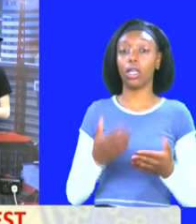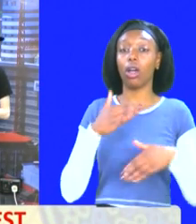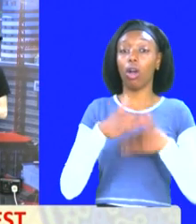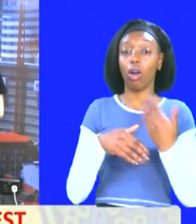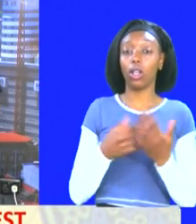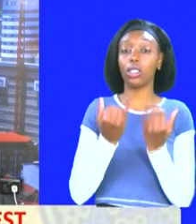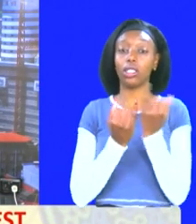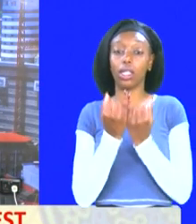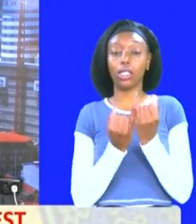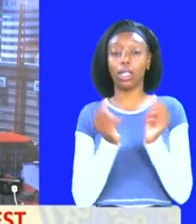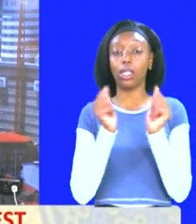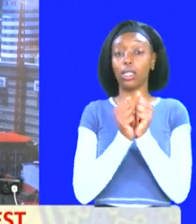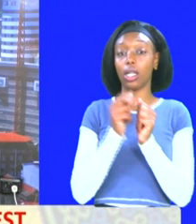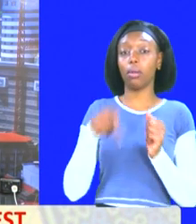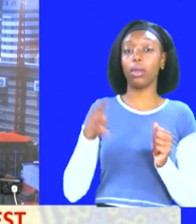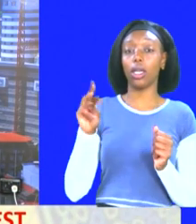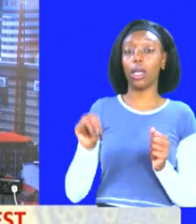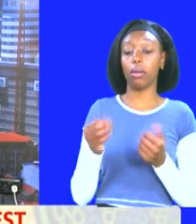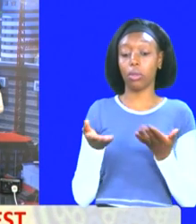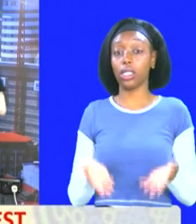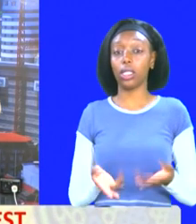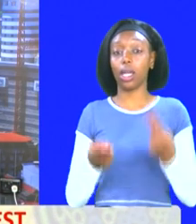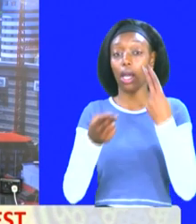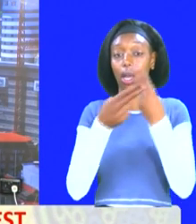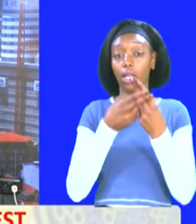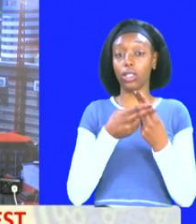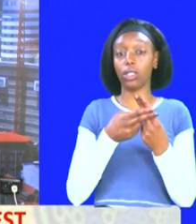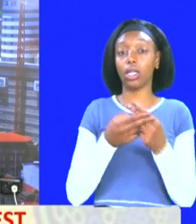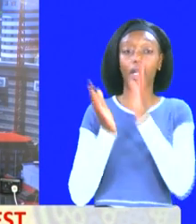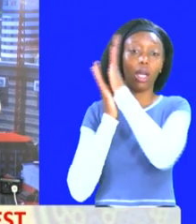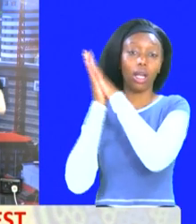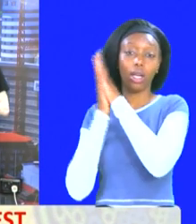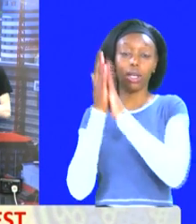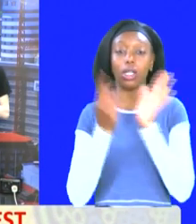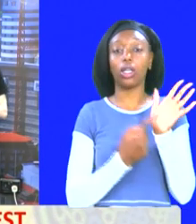Each and every Saturday from 10 p.m. you're going to find us here. The hashtag has been Reggae Fest.